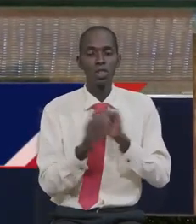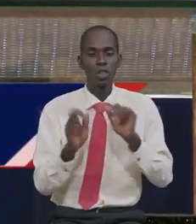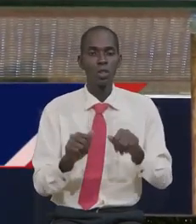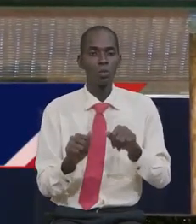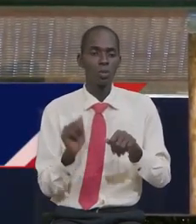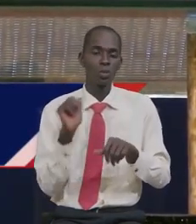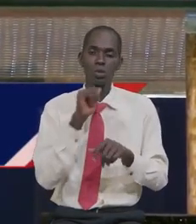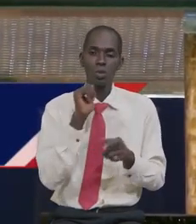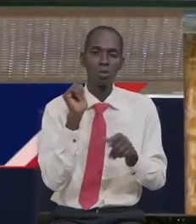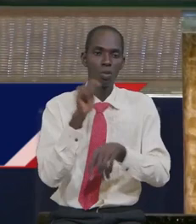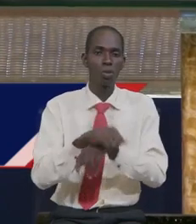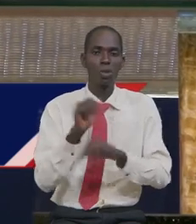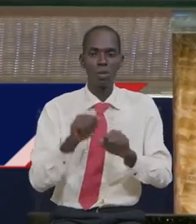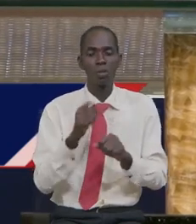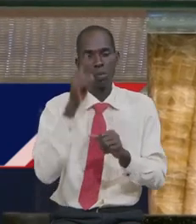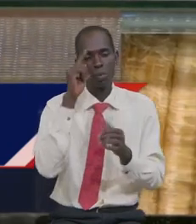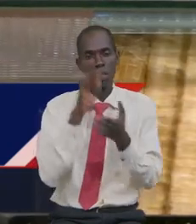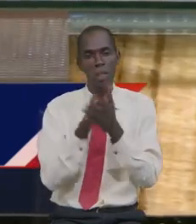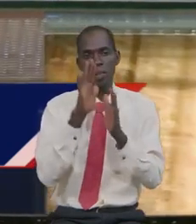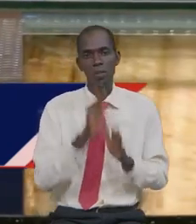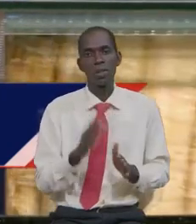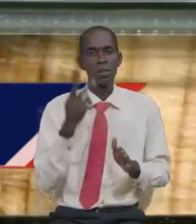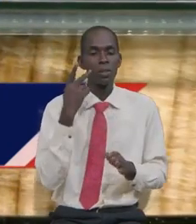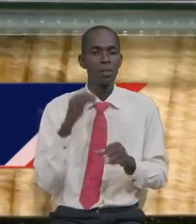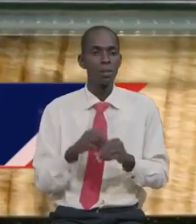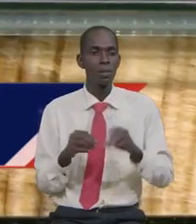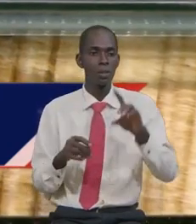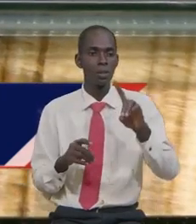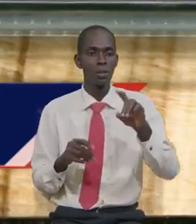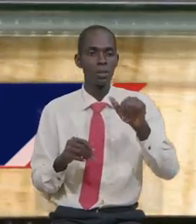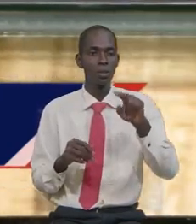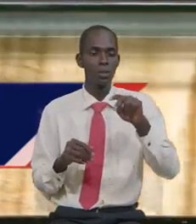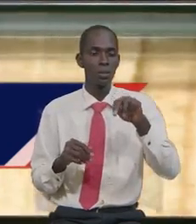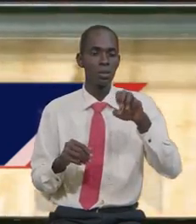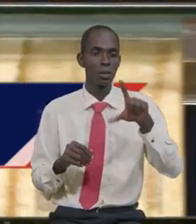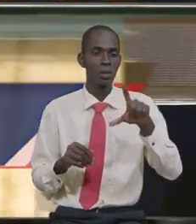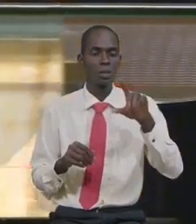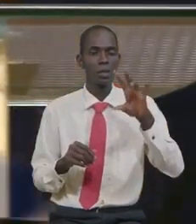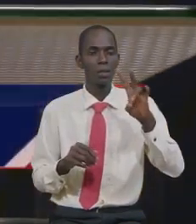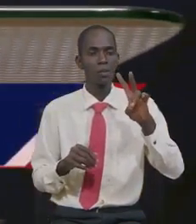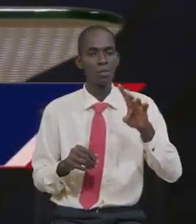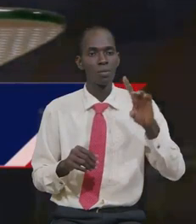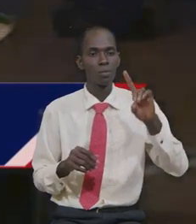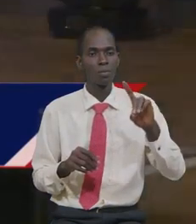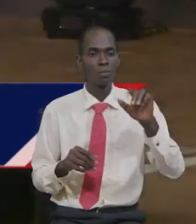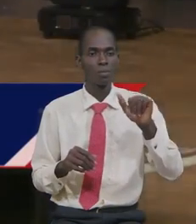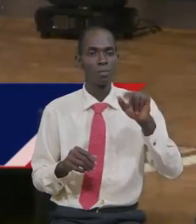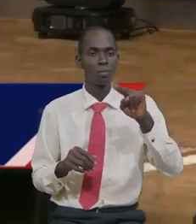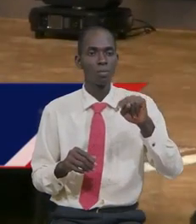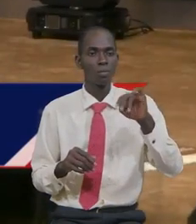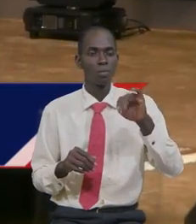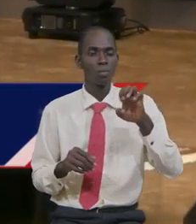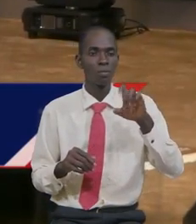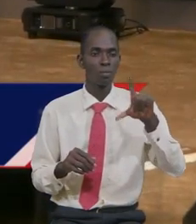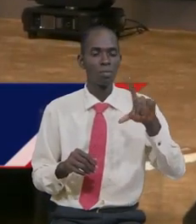unconquerable saints. Look at Daniel chapter 7. We're reading from verse 13 and verse